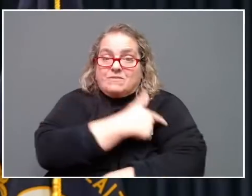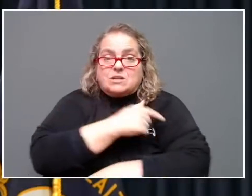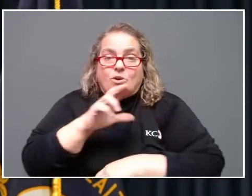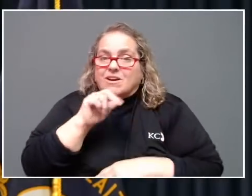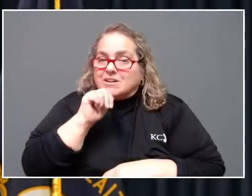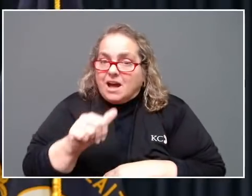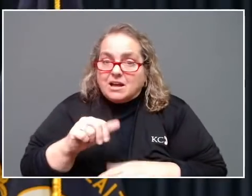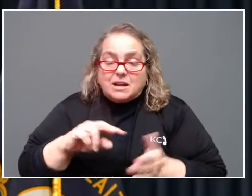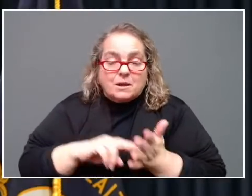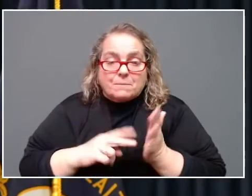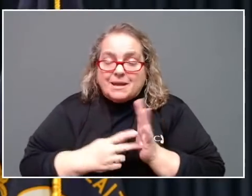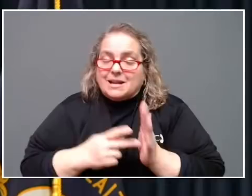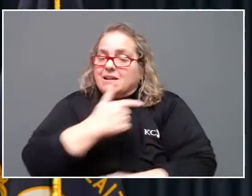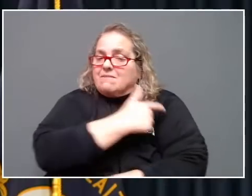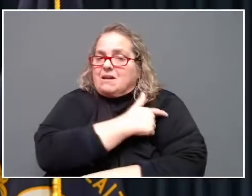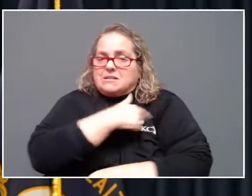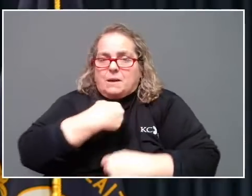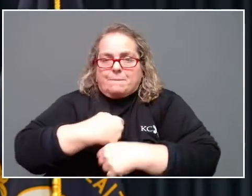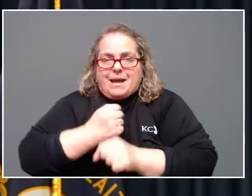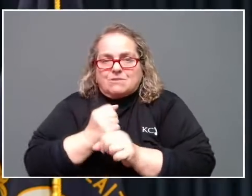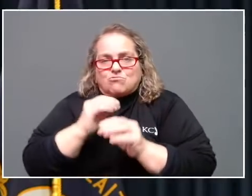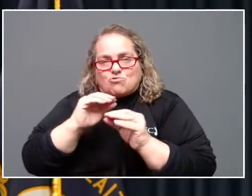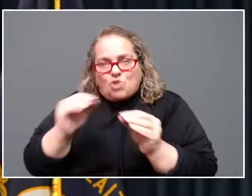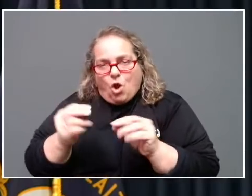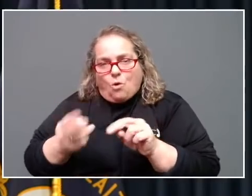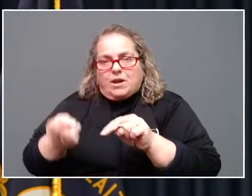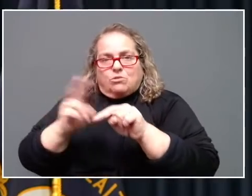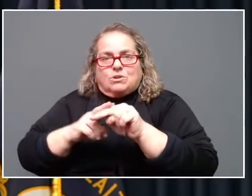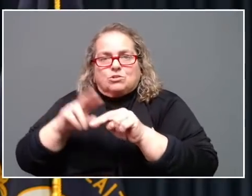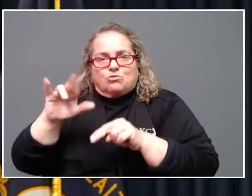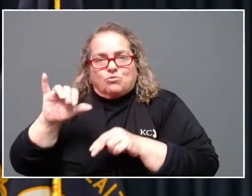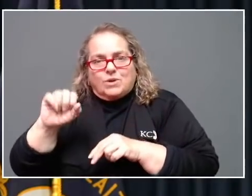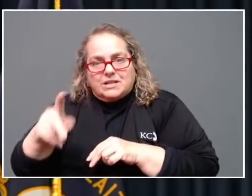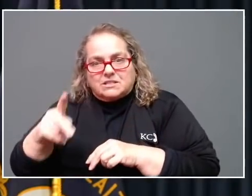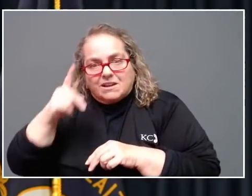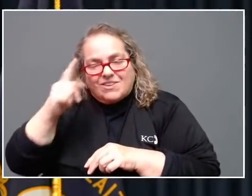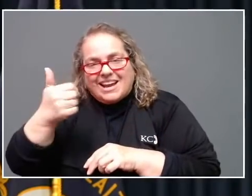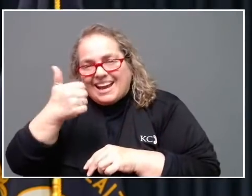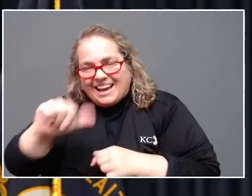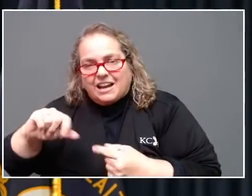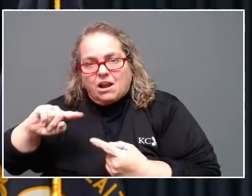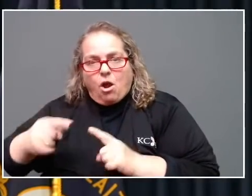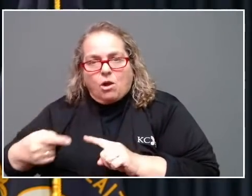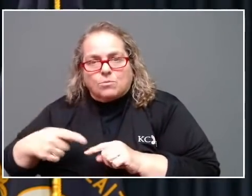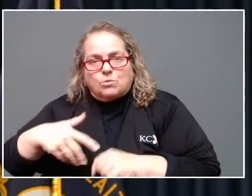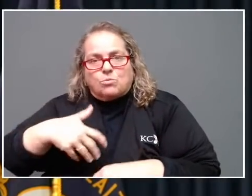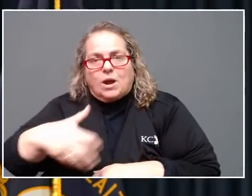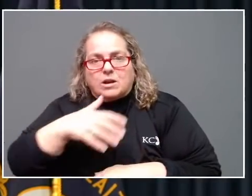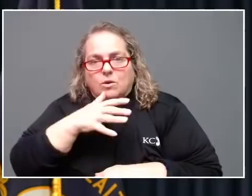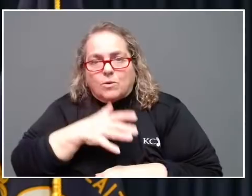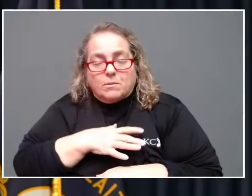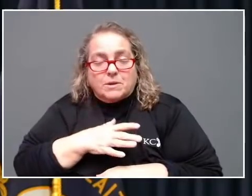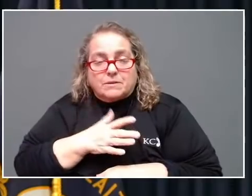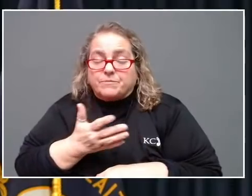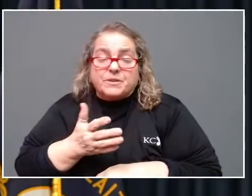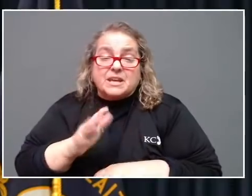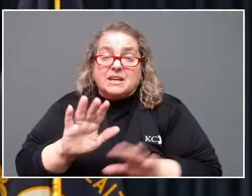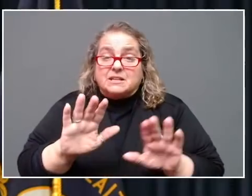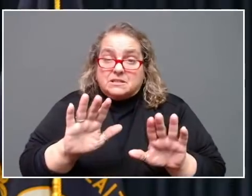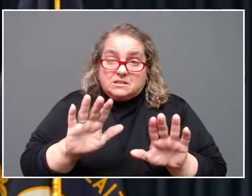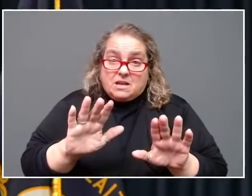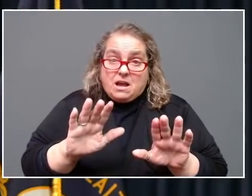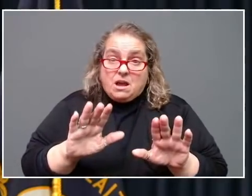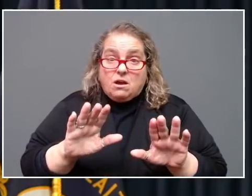made no increased risk whatsoever for any of those adverse harms. So folks, the bottom line is we all need to